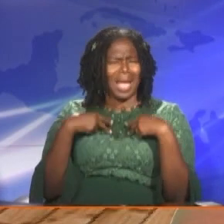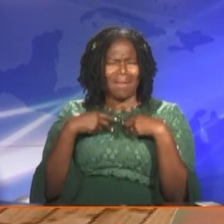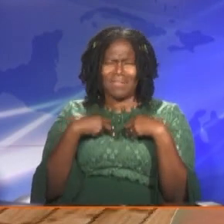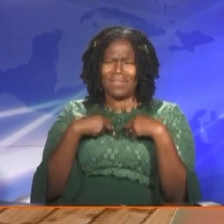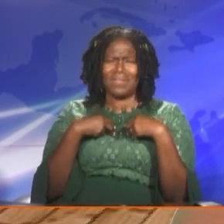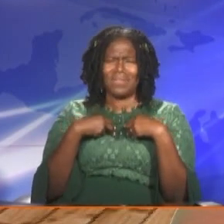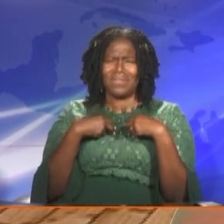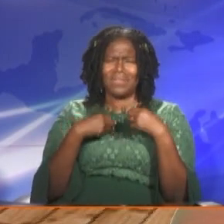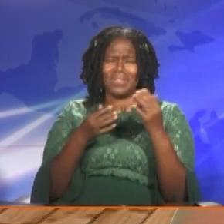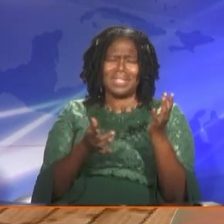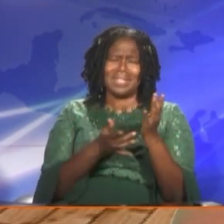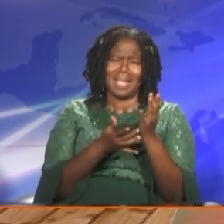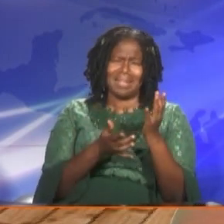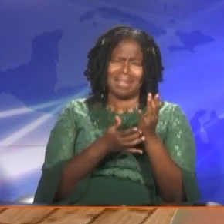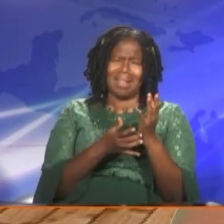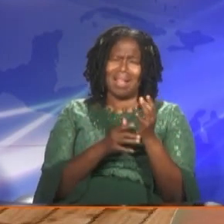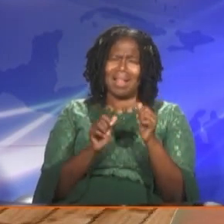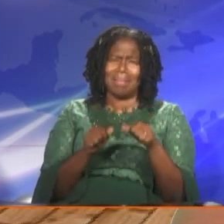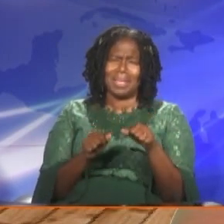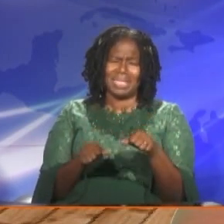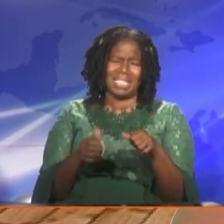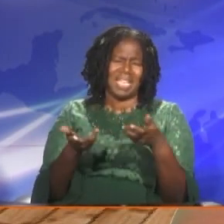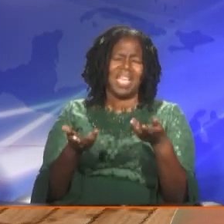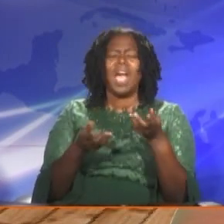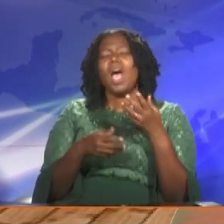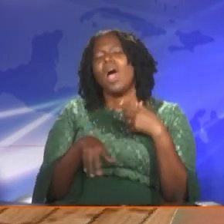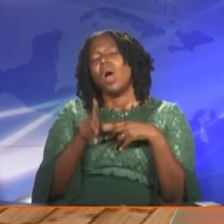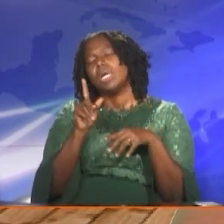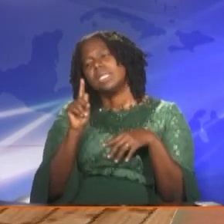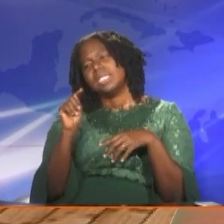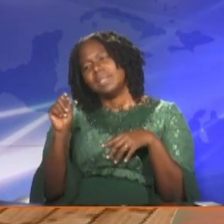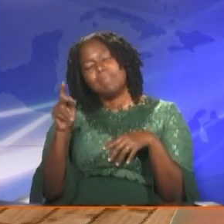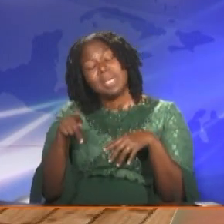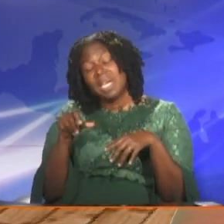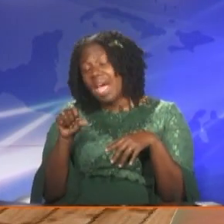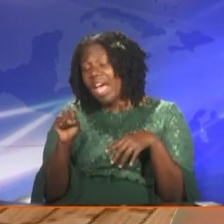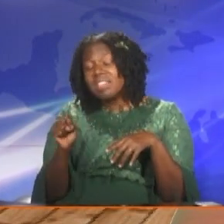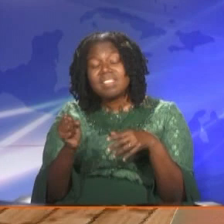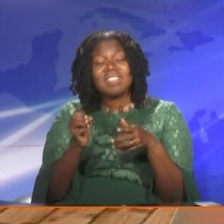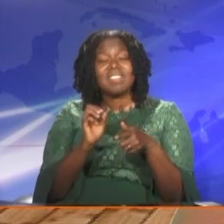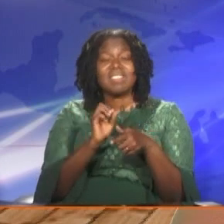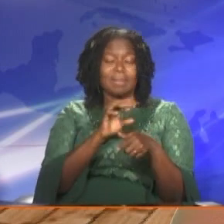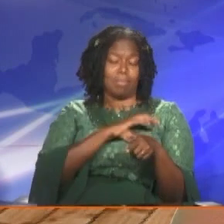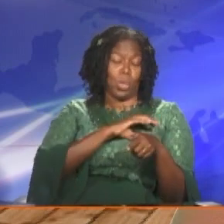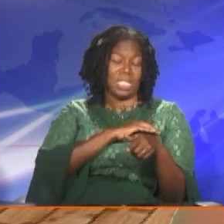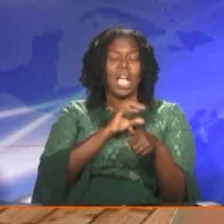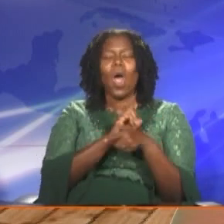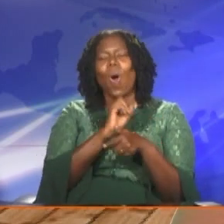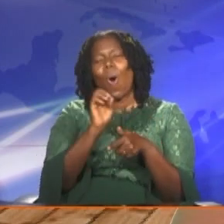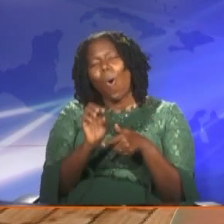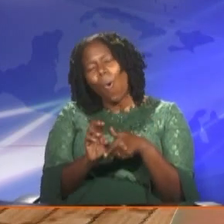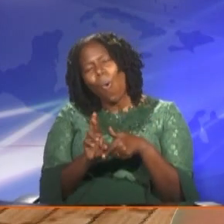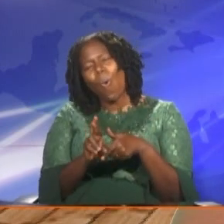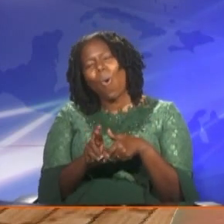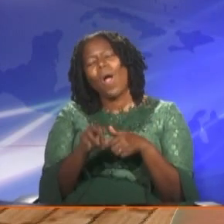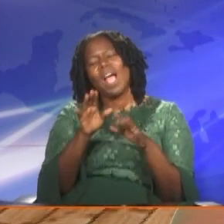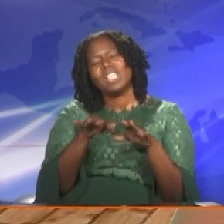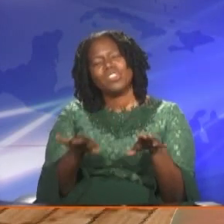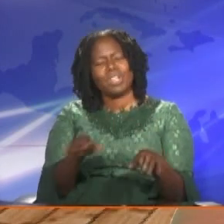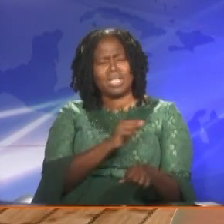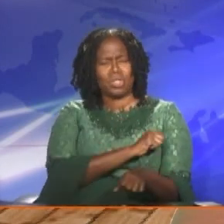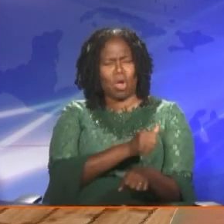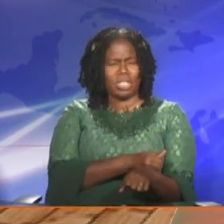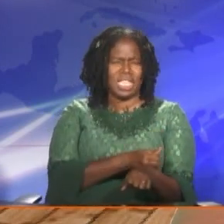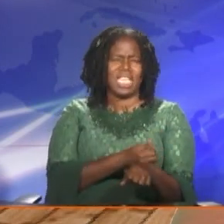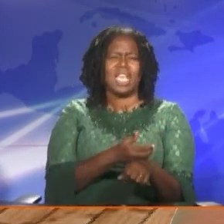it to the various departments, whether it's TTPS, Children's Authority, Childline, whatever service is available.